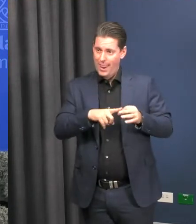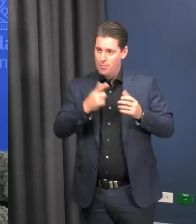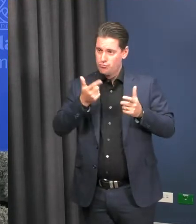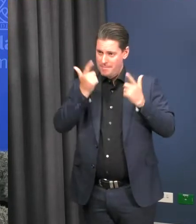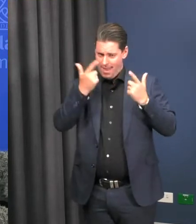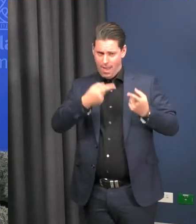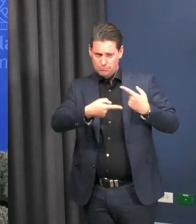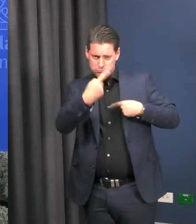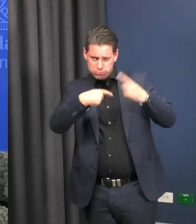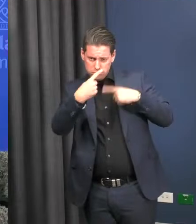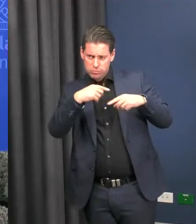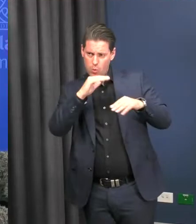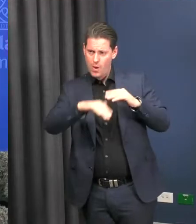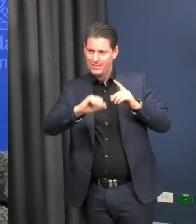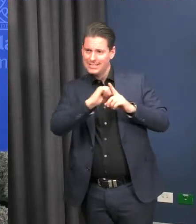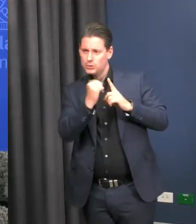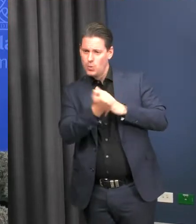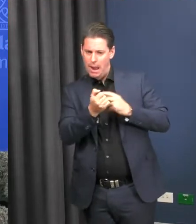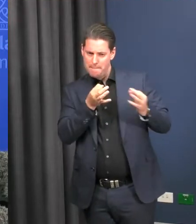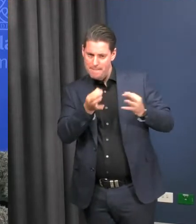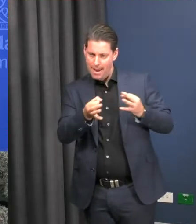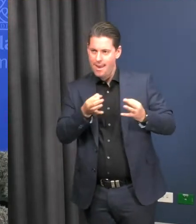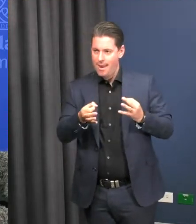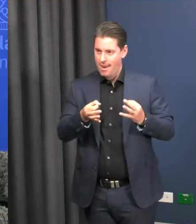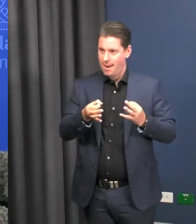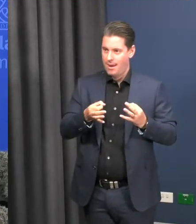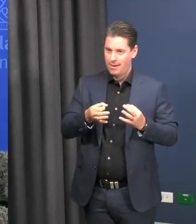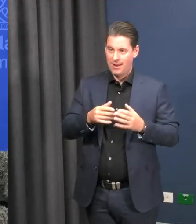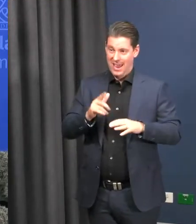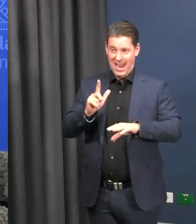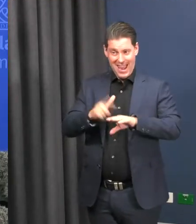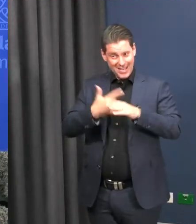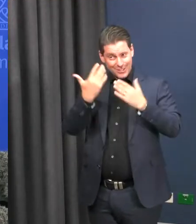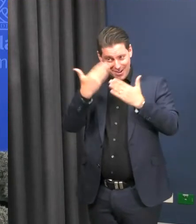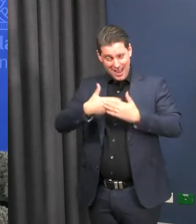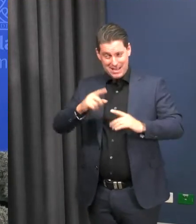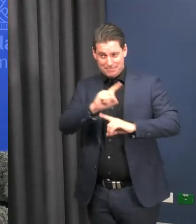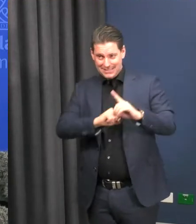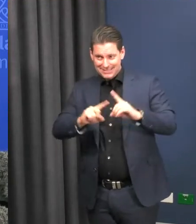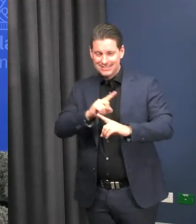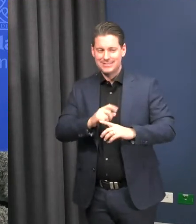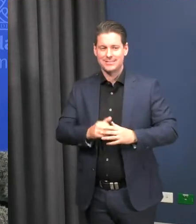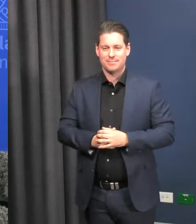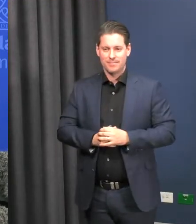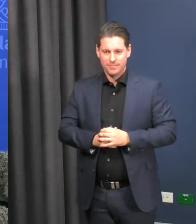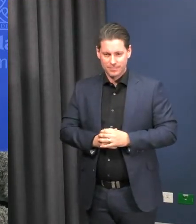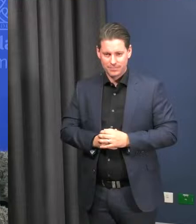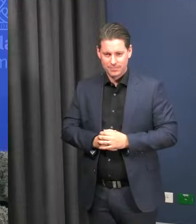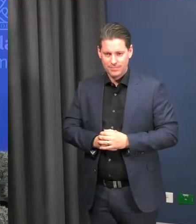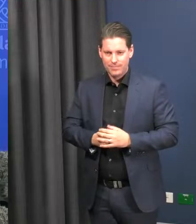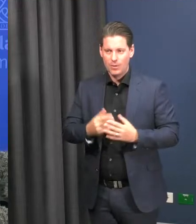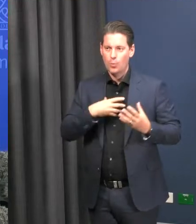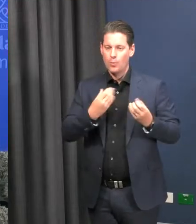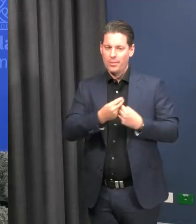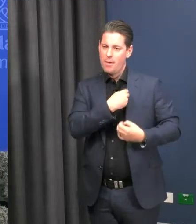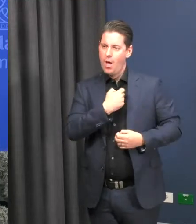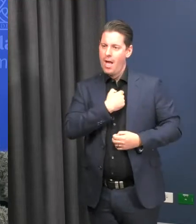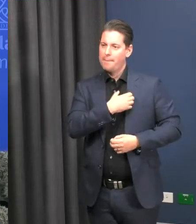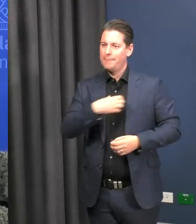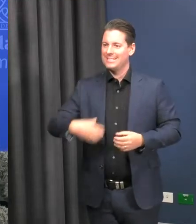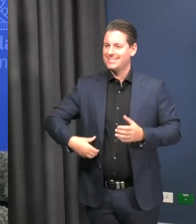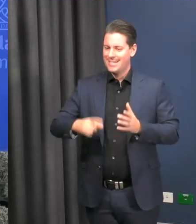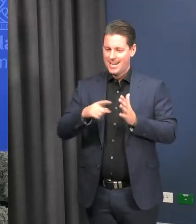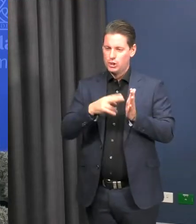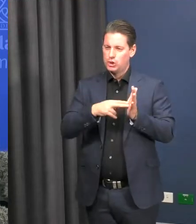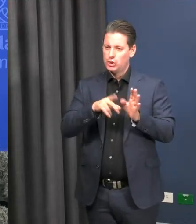and then I was able to attend along with my Minister, Jenny McAllister, who has been here for a couple of days